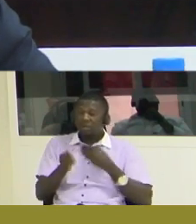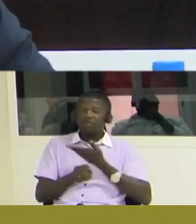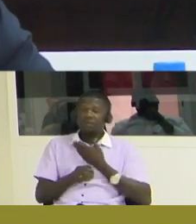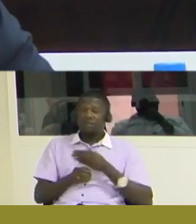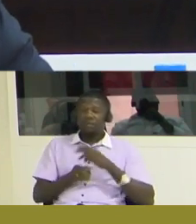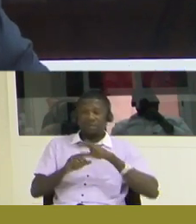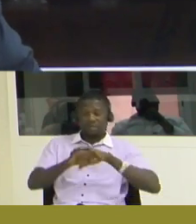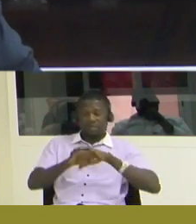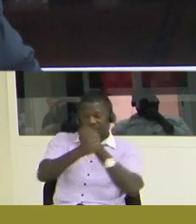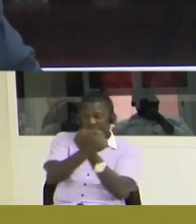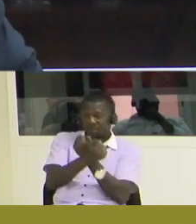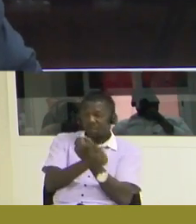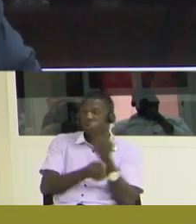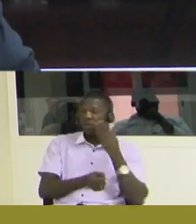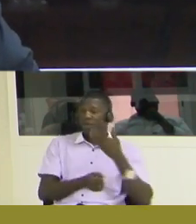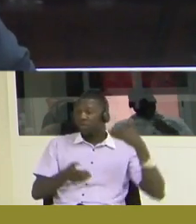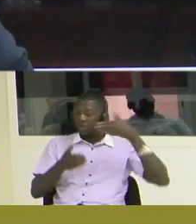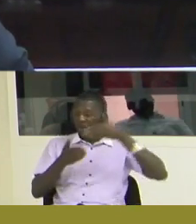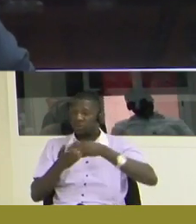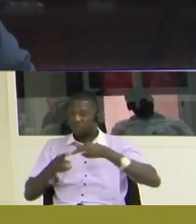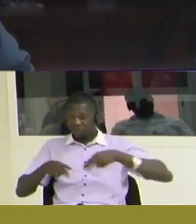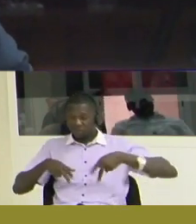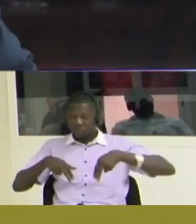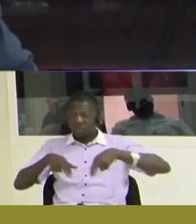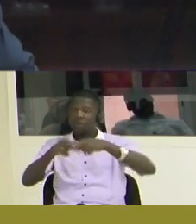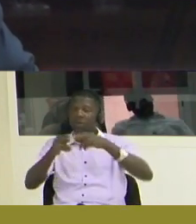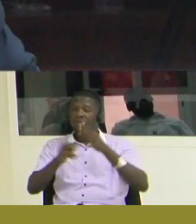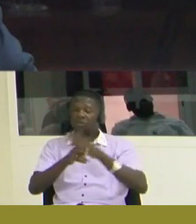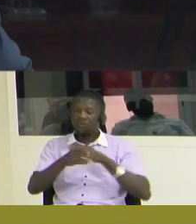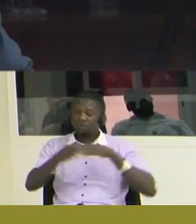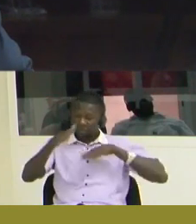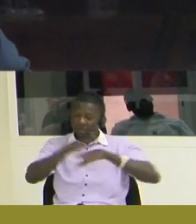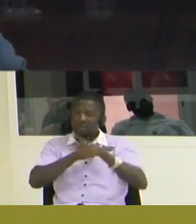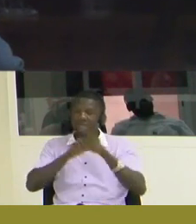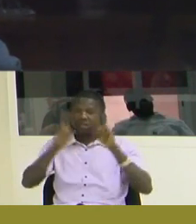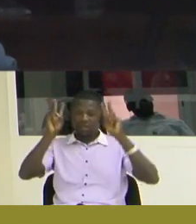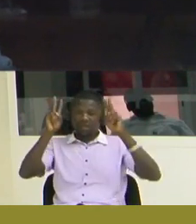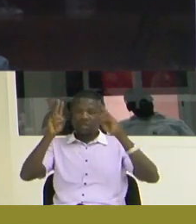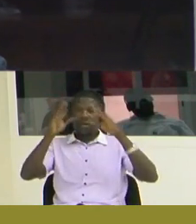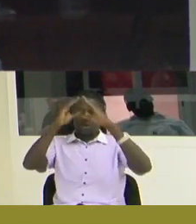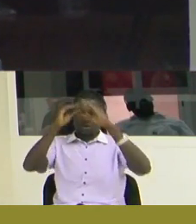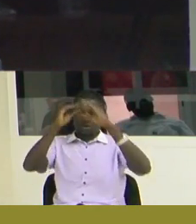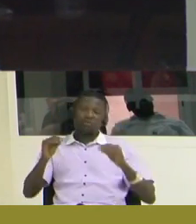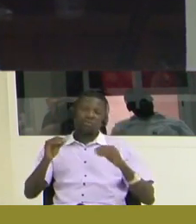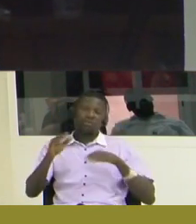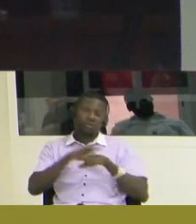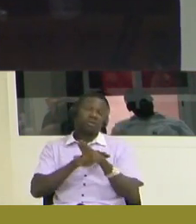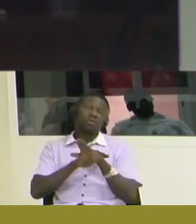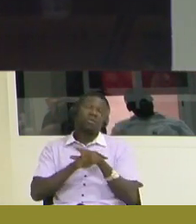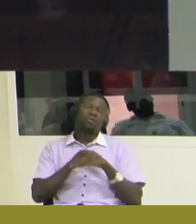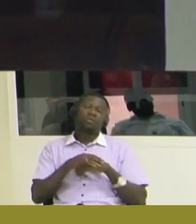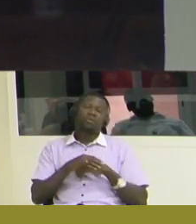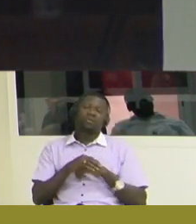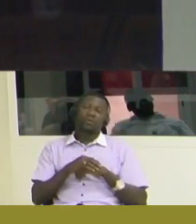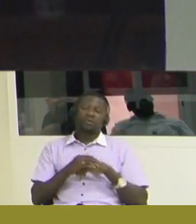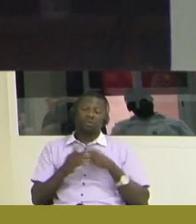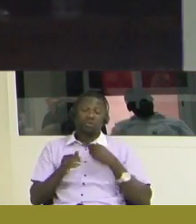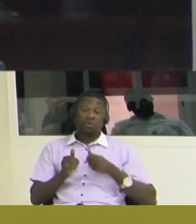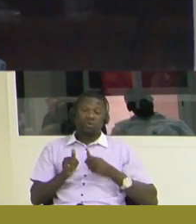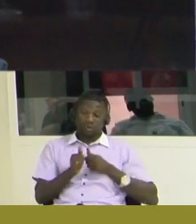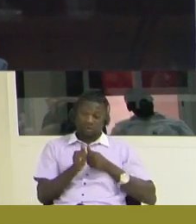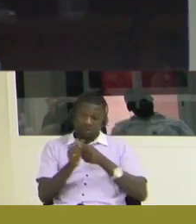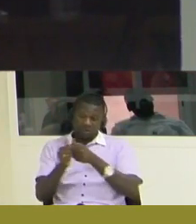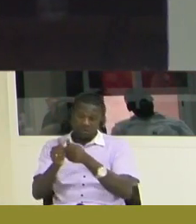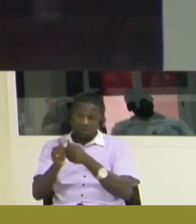came into the corridor before they entered the ia Jamie's office so the orderlies were briefed